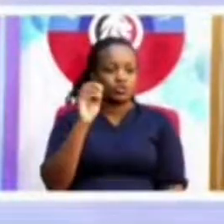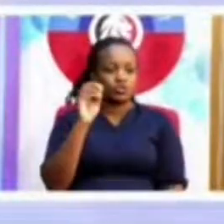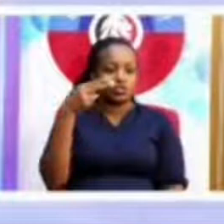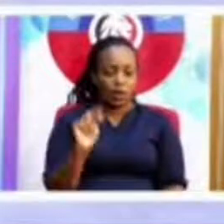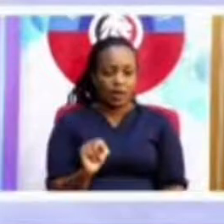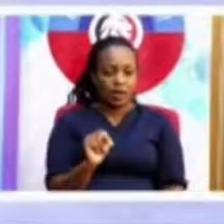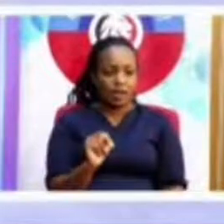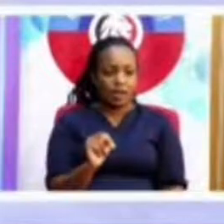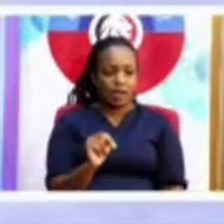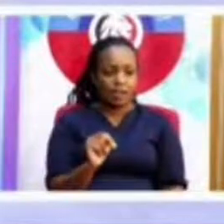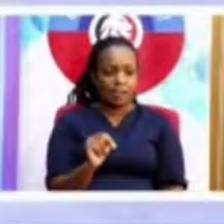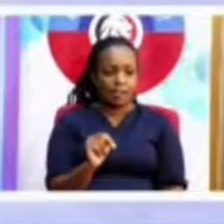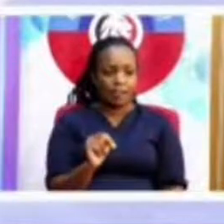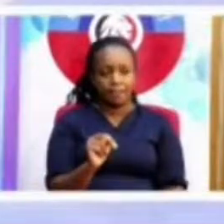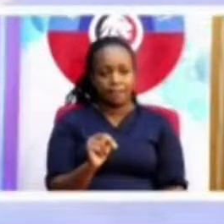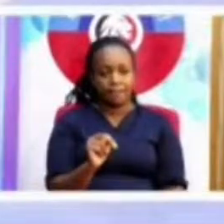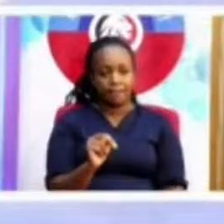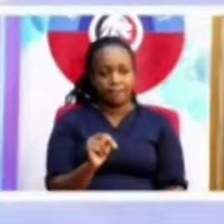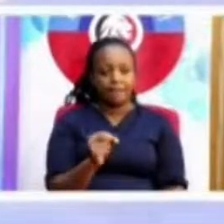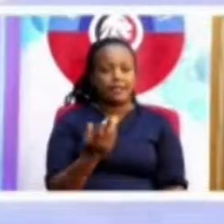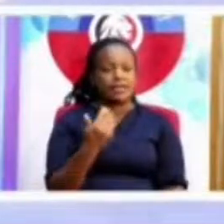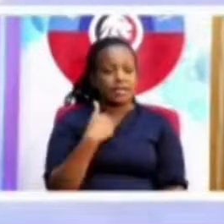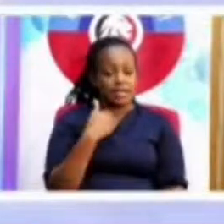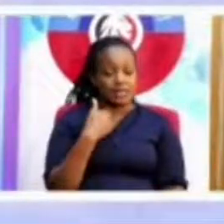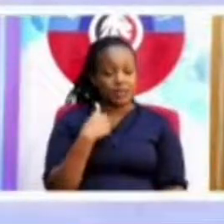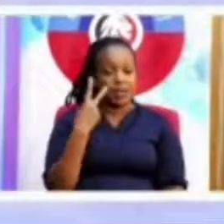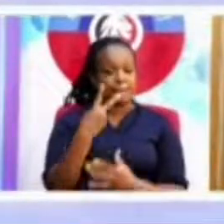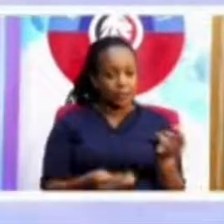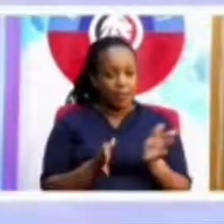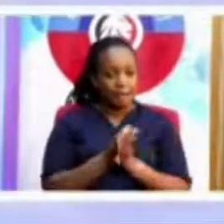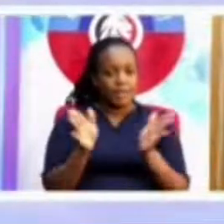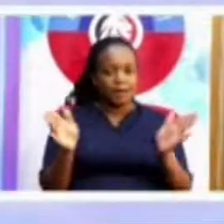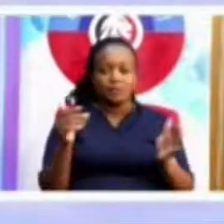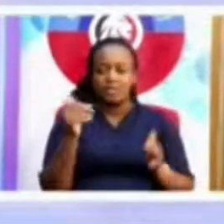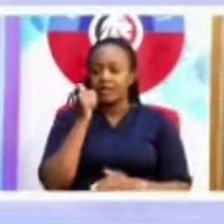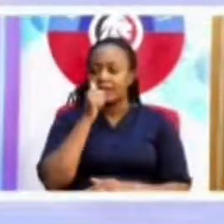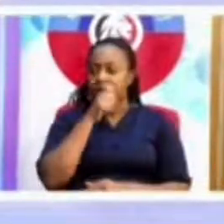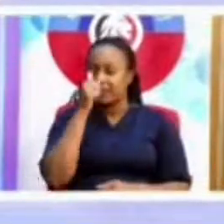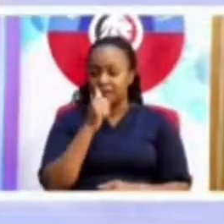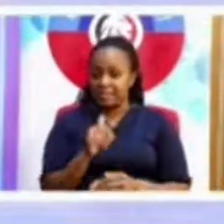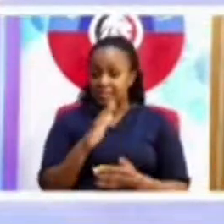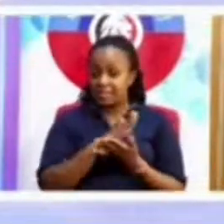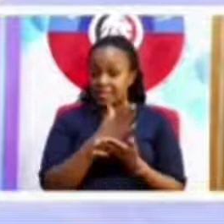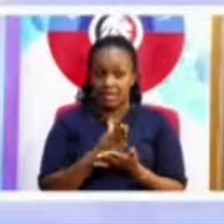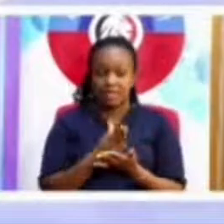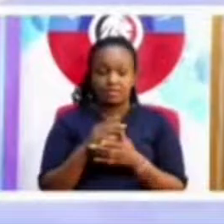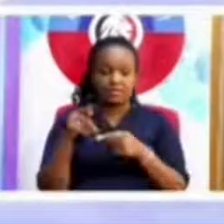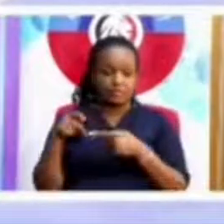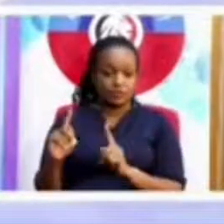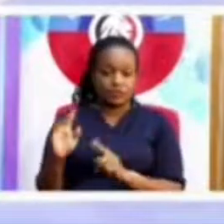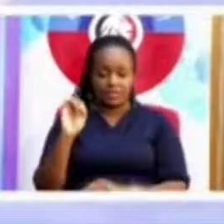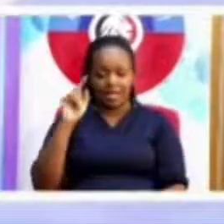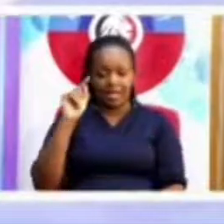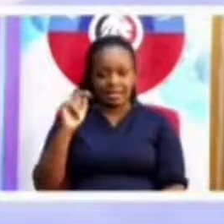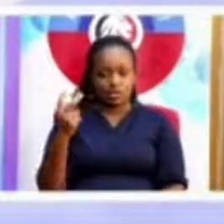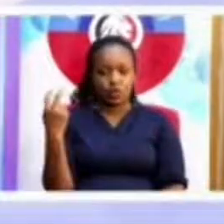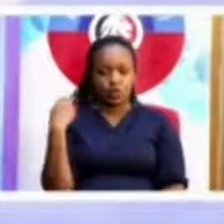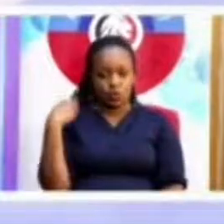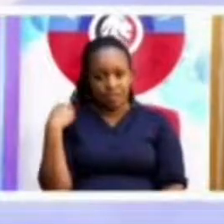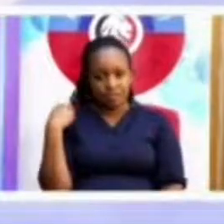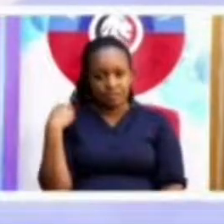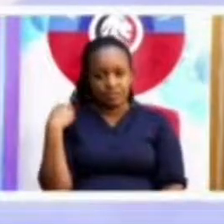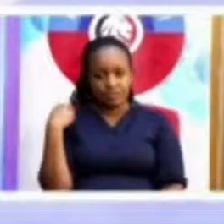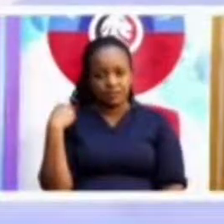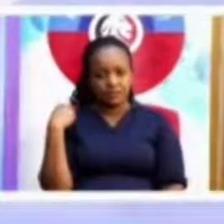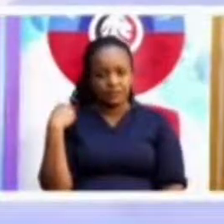who's had history in both public and private sector, having worked as an IT consultant with Safran Mofo, and